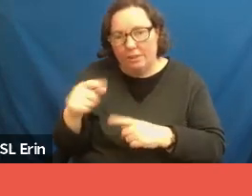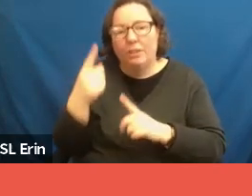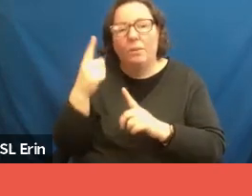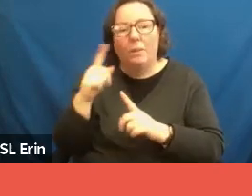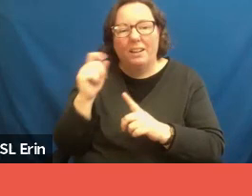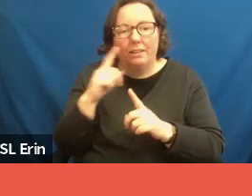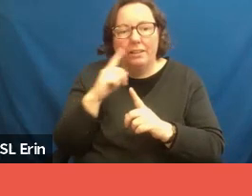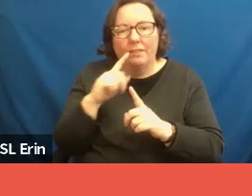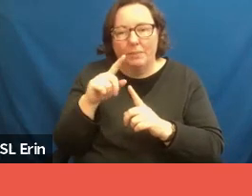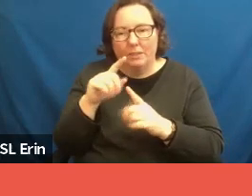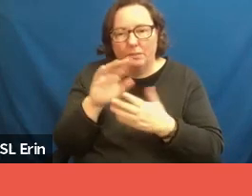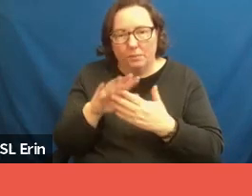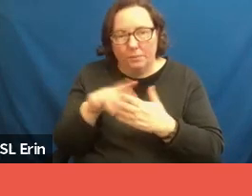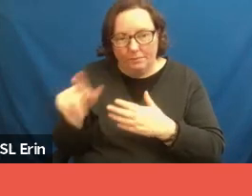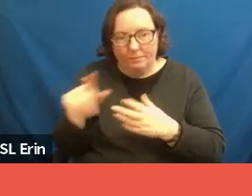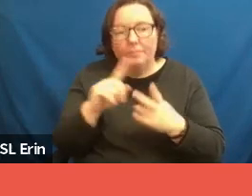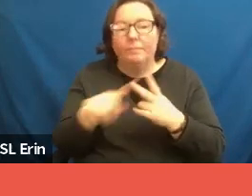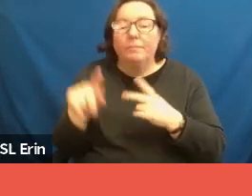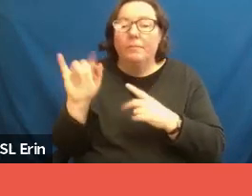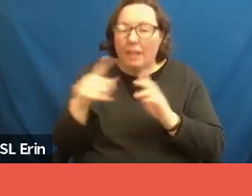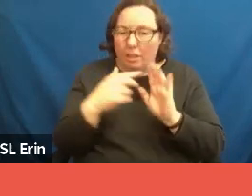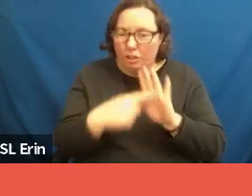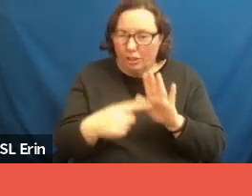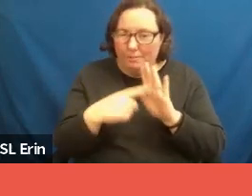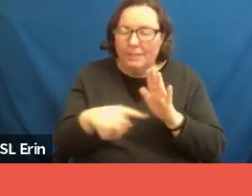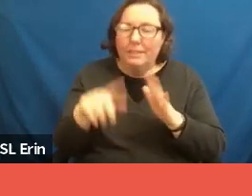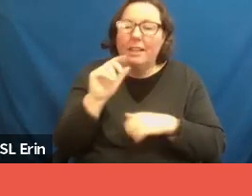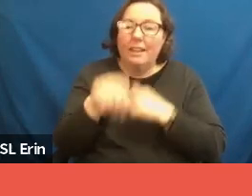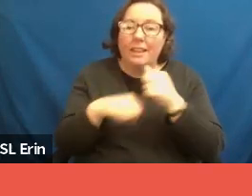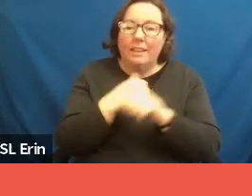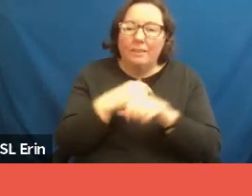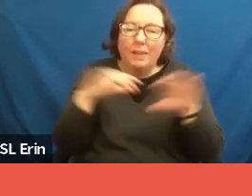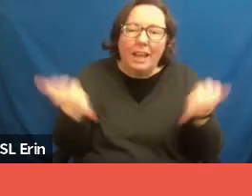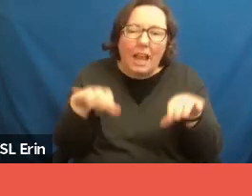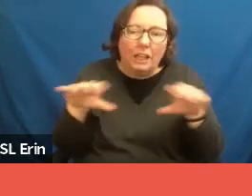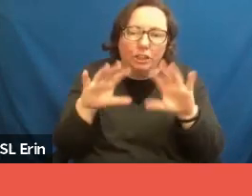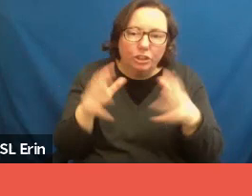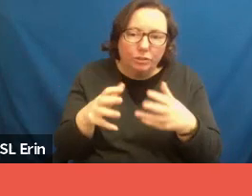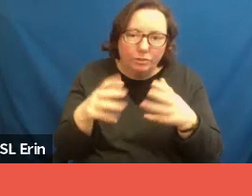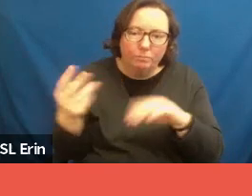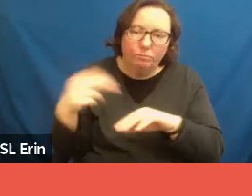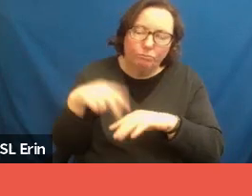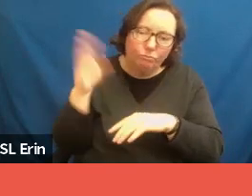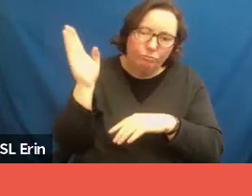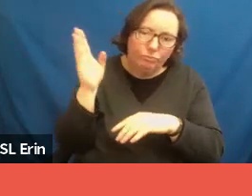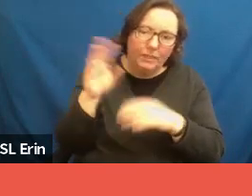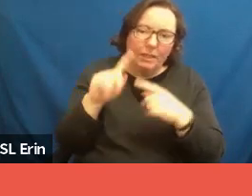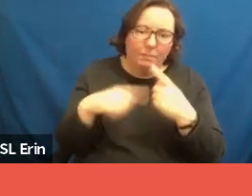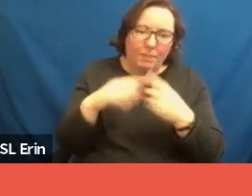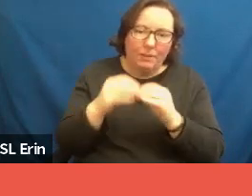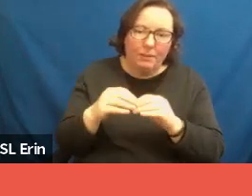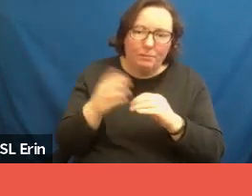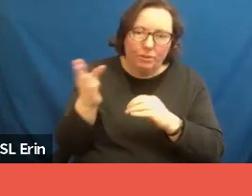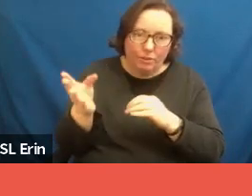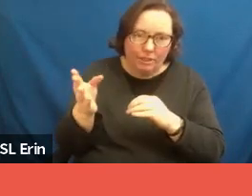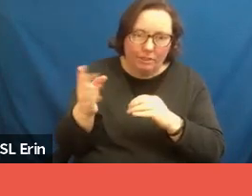student representatives, particularly the Thomas Jefferson Alumni Action Group, presented on the demographics of students, where they found